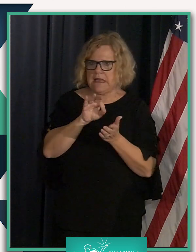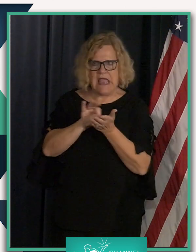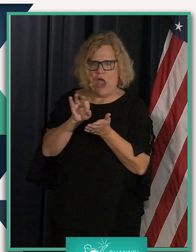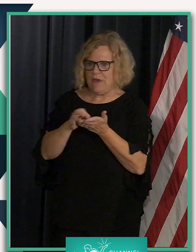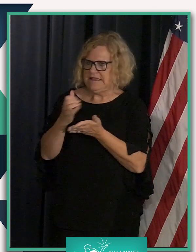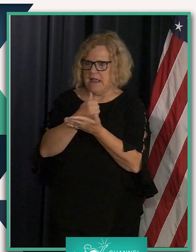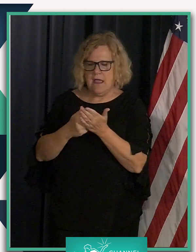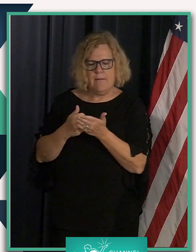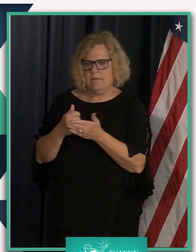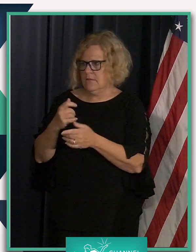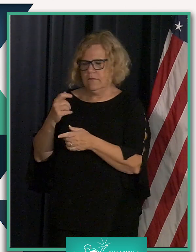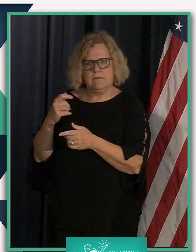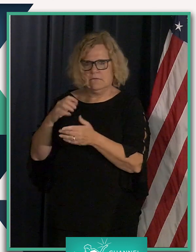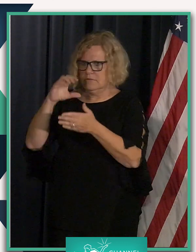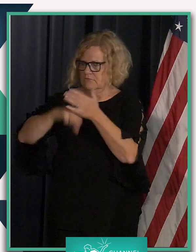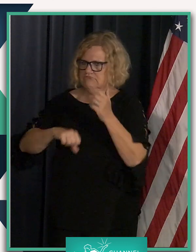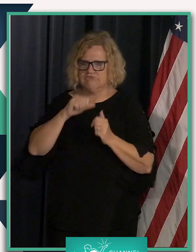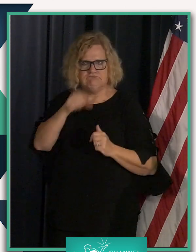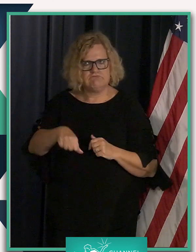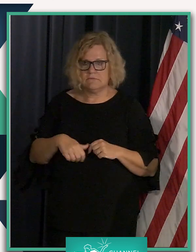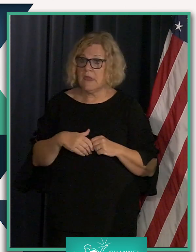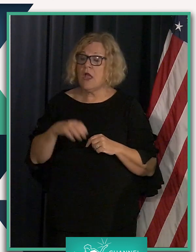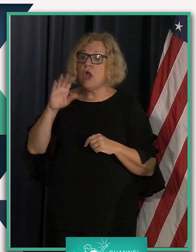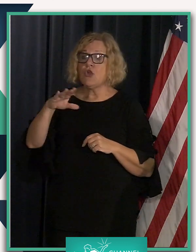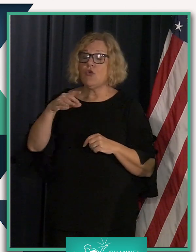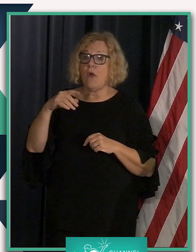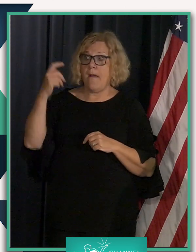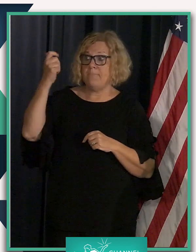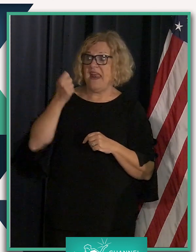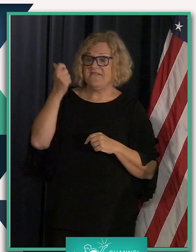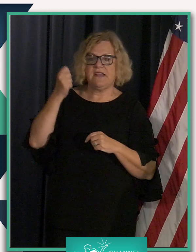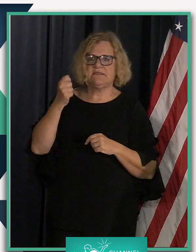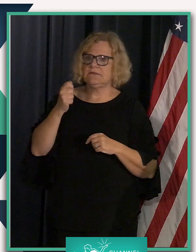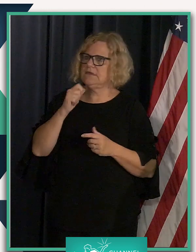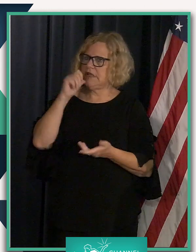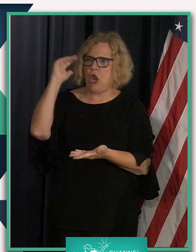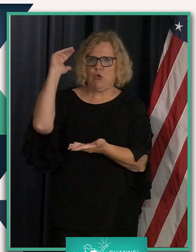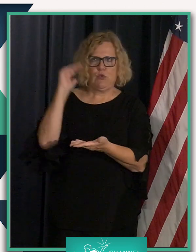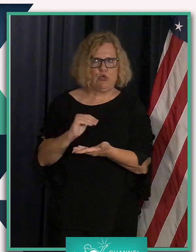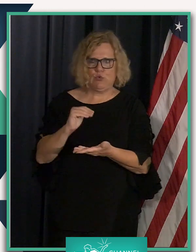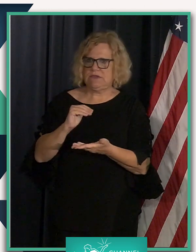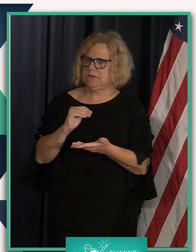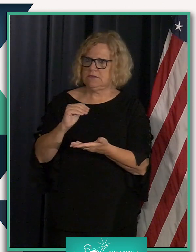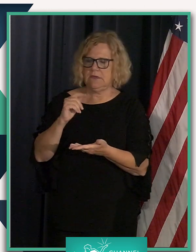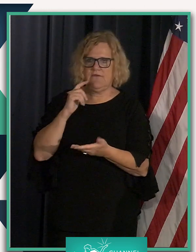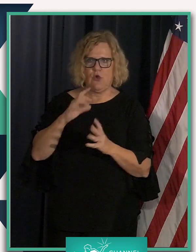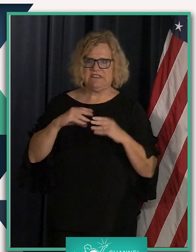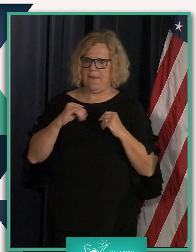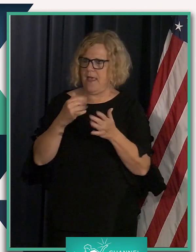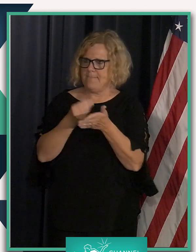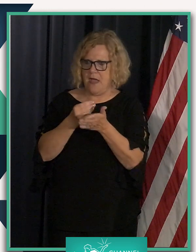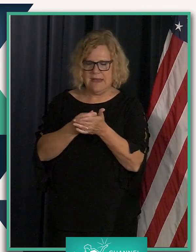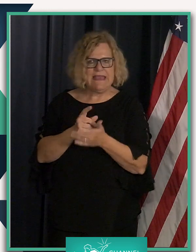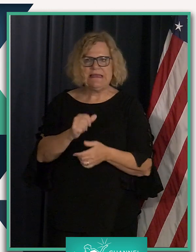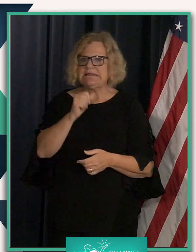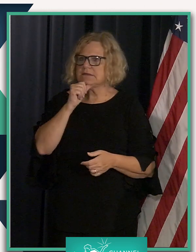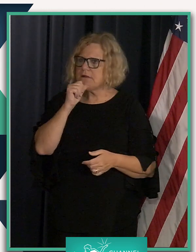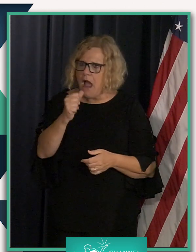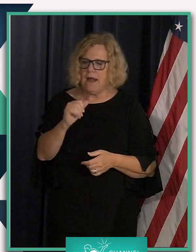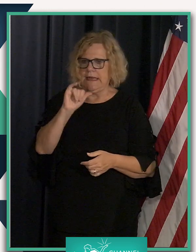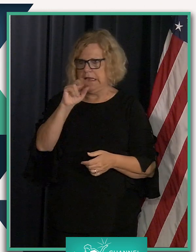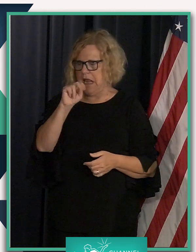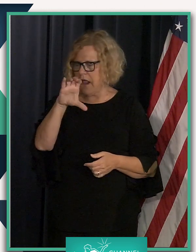income against your public benefits. None of your public benefits will be reduced for taking this money. It is not